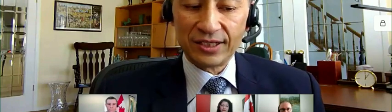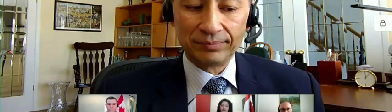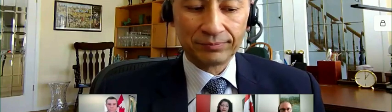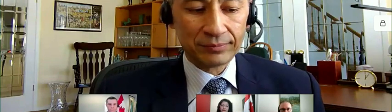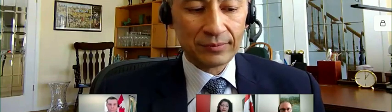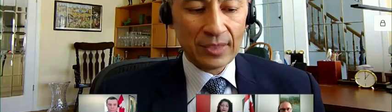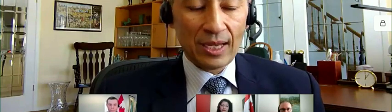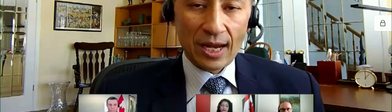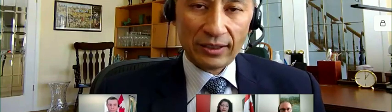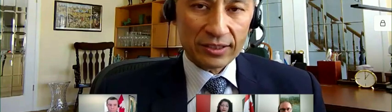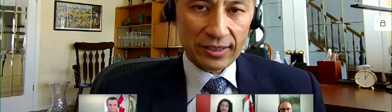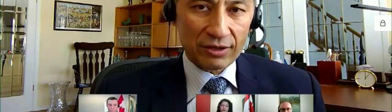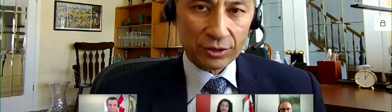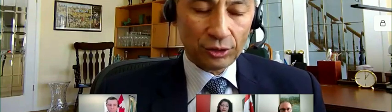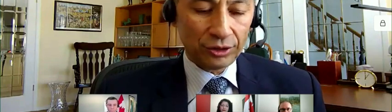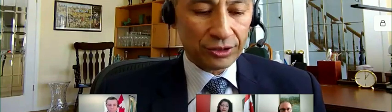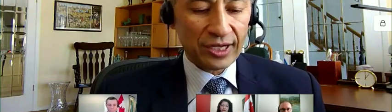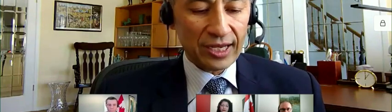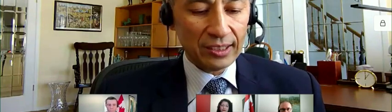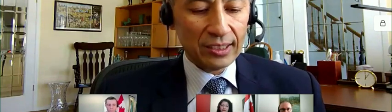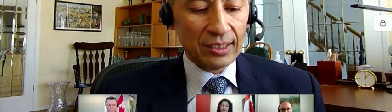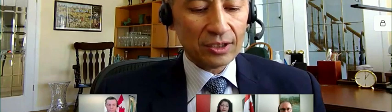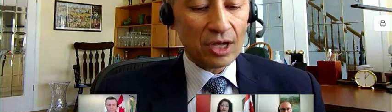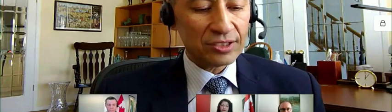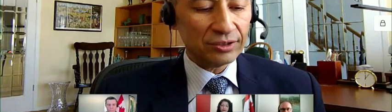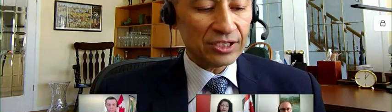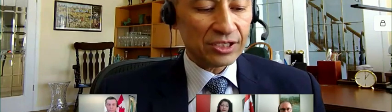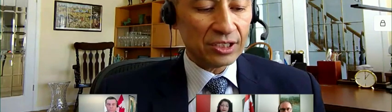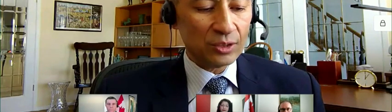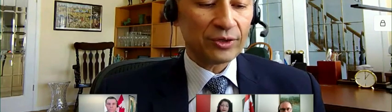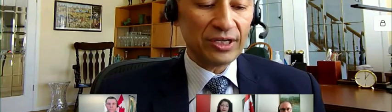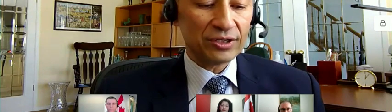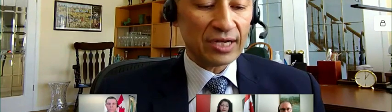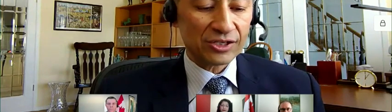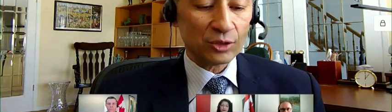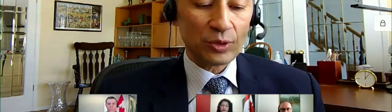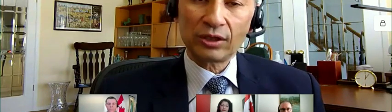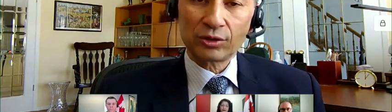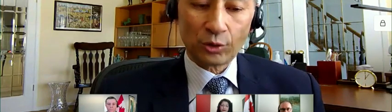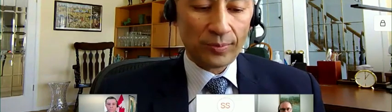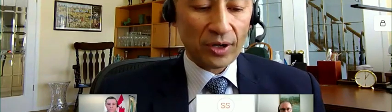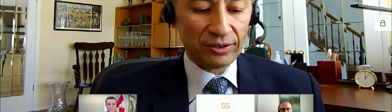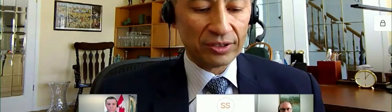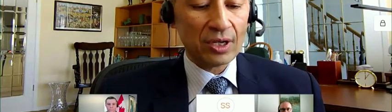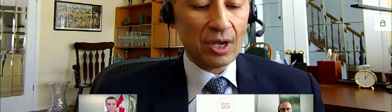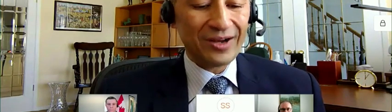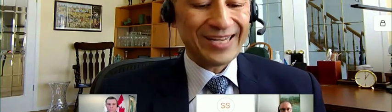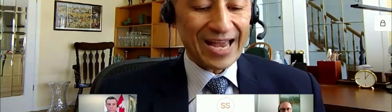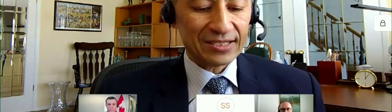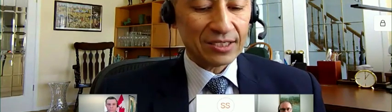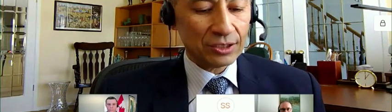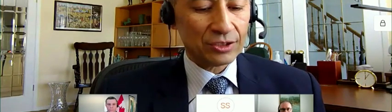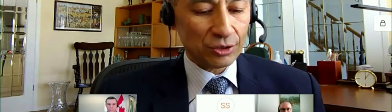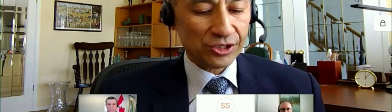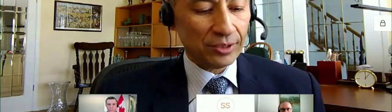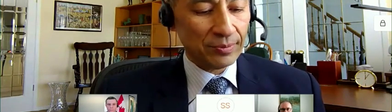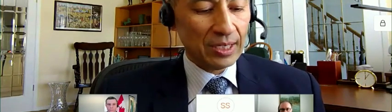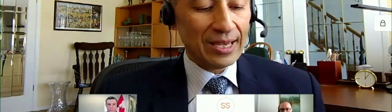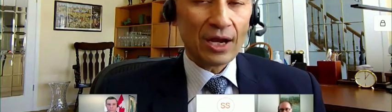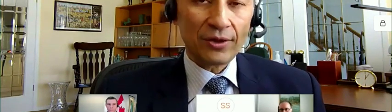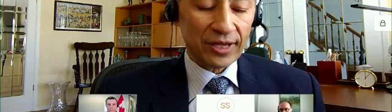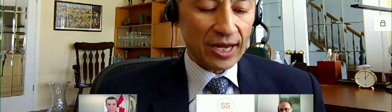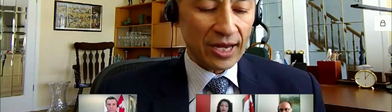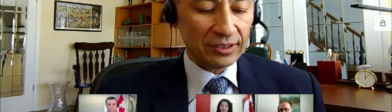as needed. And as announced earlier today, in consultation with our international regulatory partners on the Access